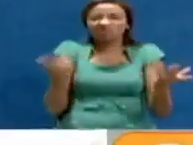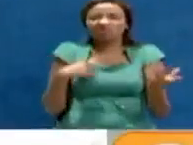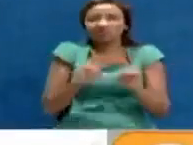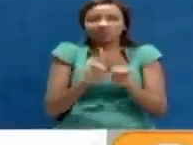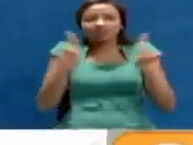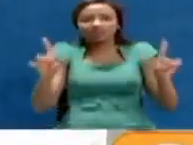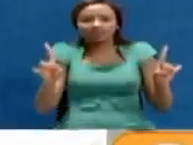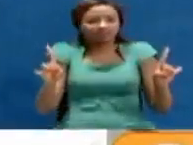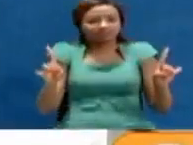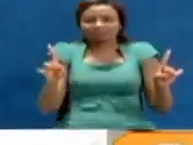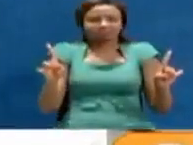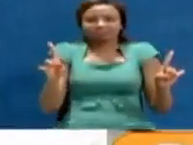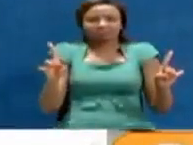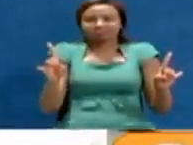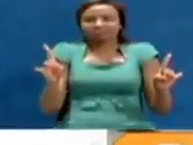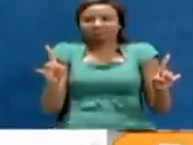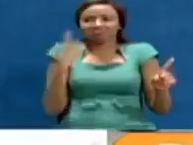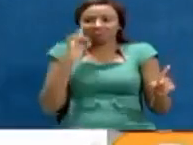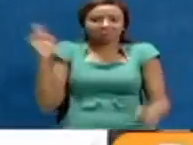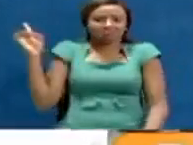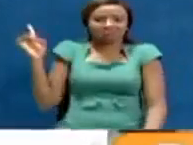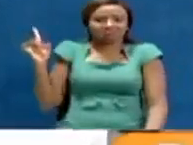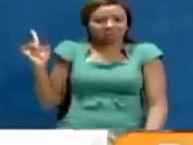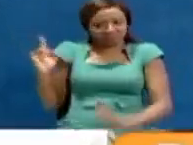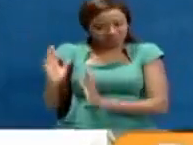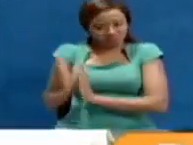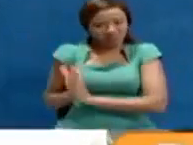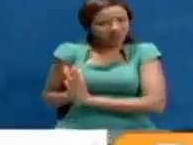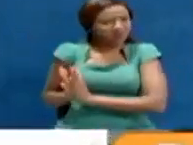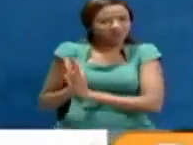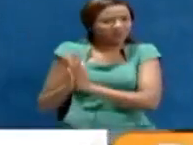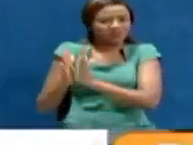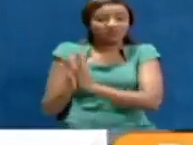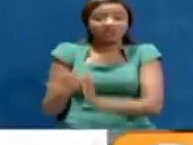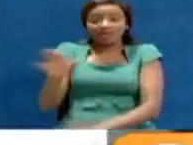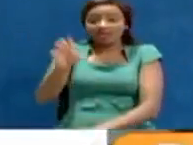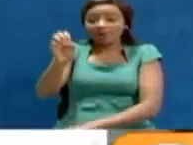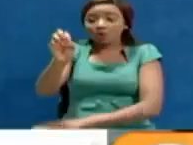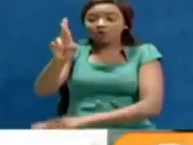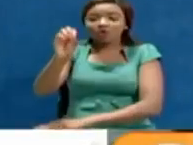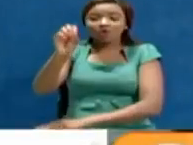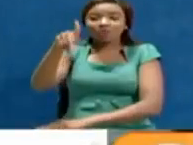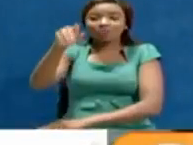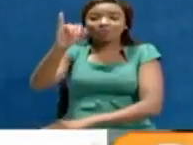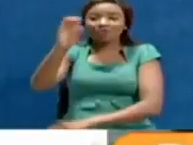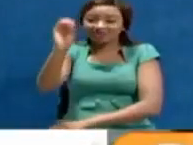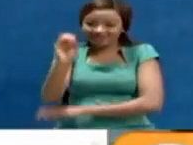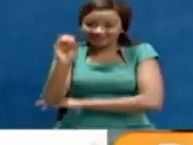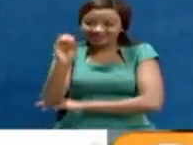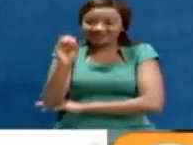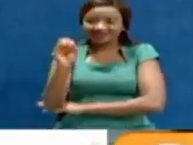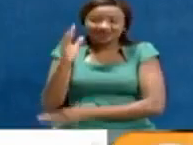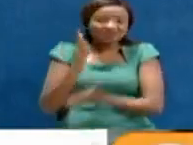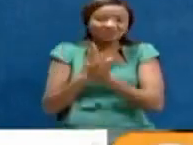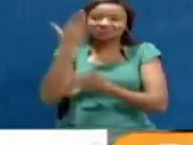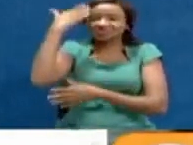tunakaa umbali na mtu ama nini. Ugonjwa corona hapa upande ya Oropoi hapa Oropoi